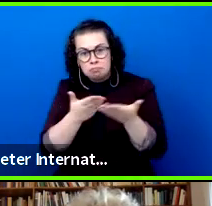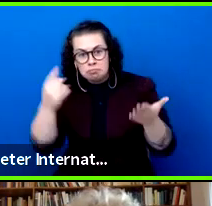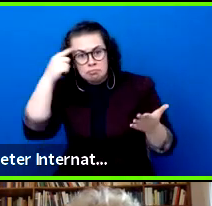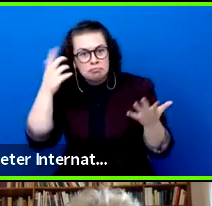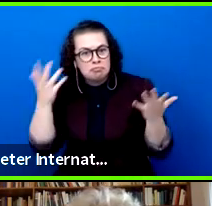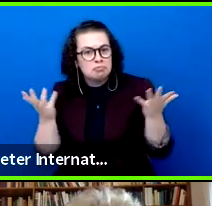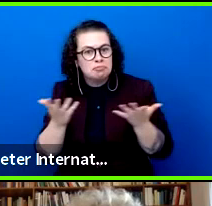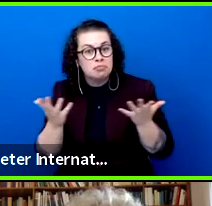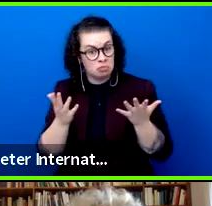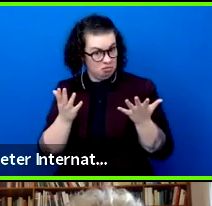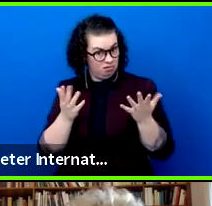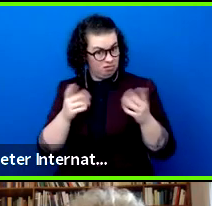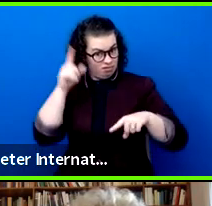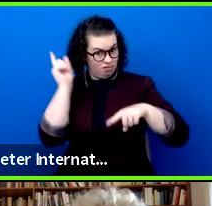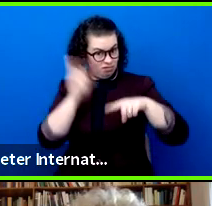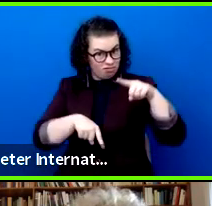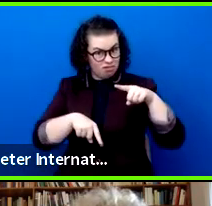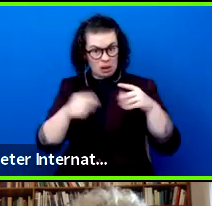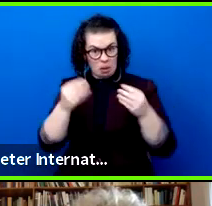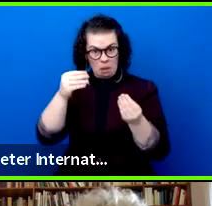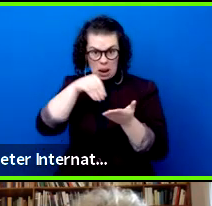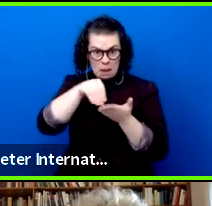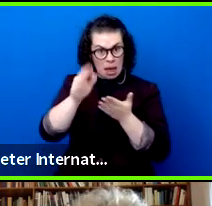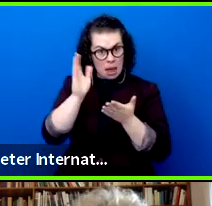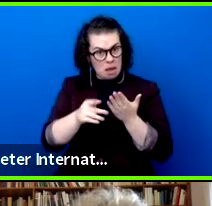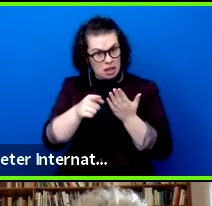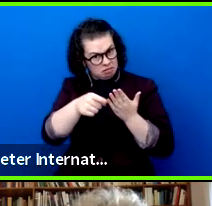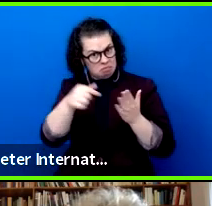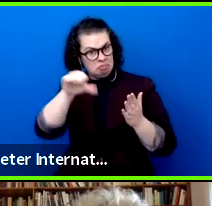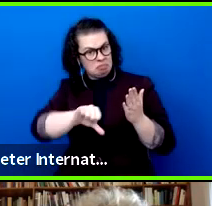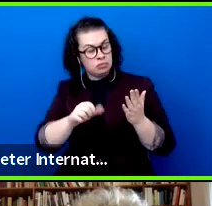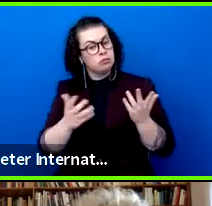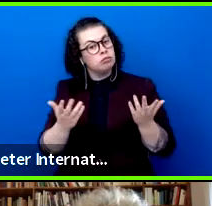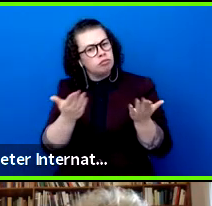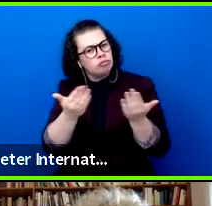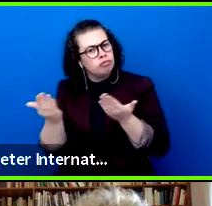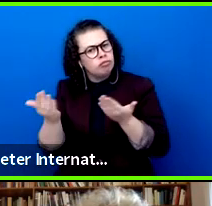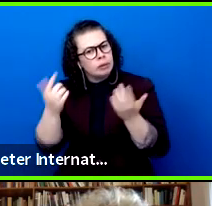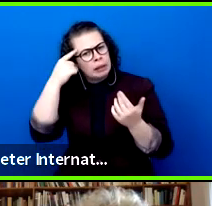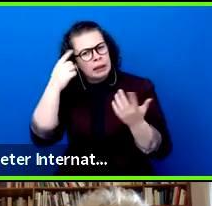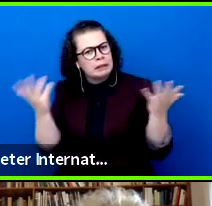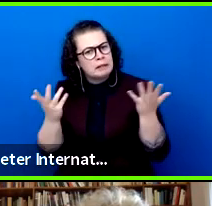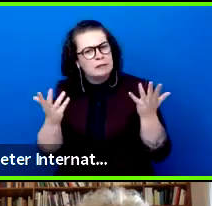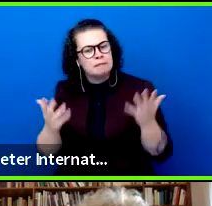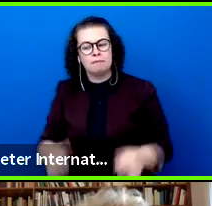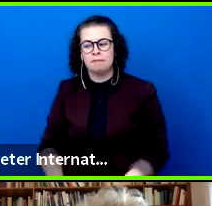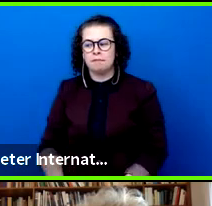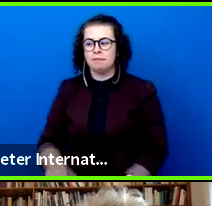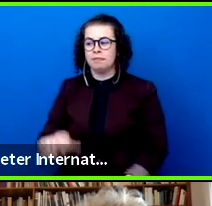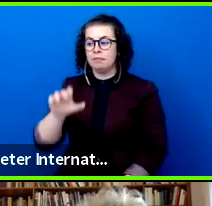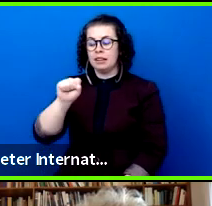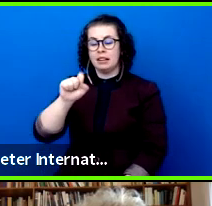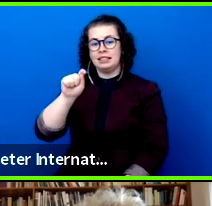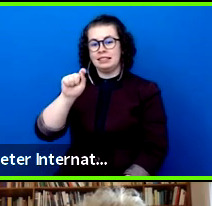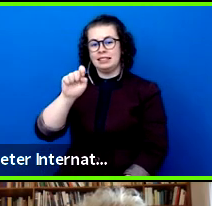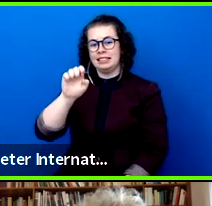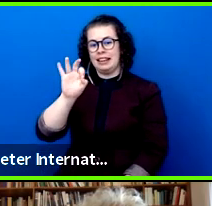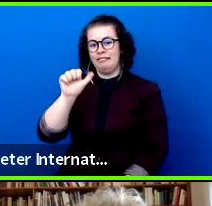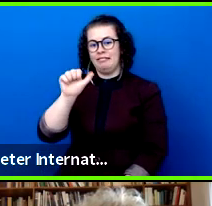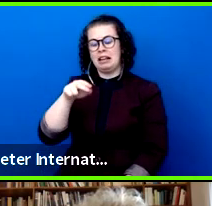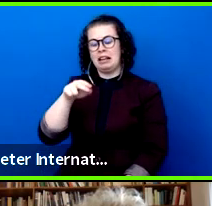be sanctions? Stefan, you've raised your hand. Just wanted to say that we turned it another way around. I never thought